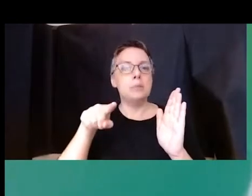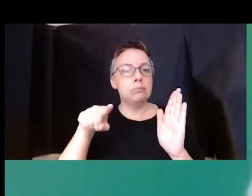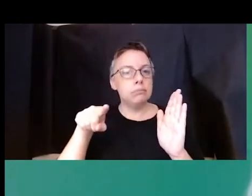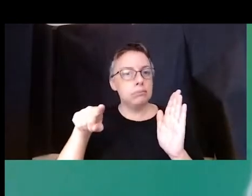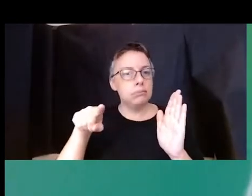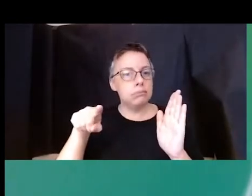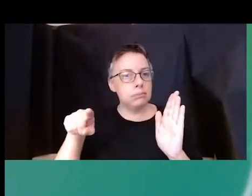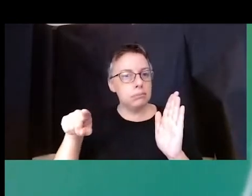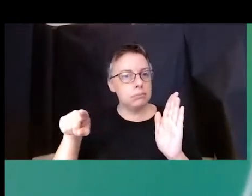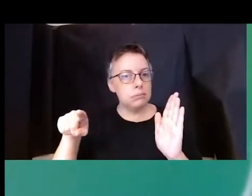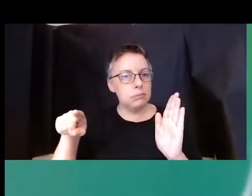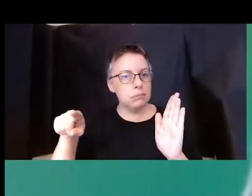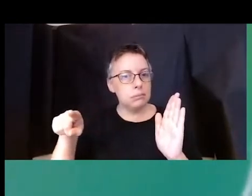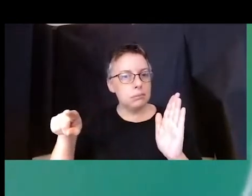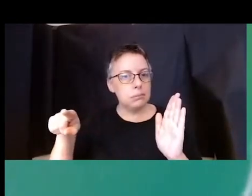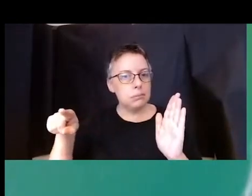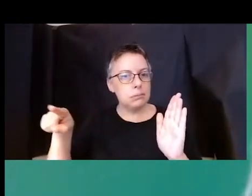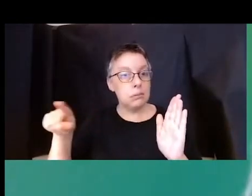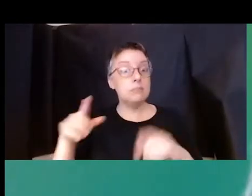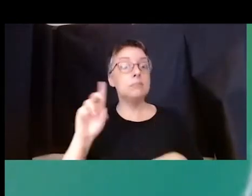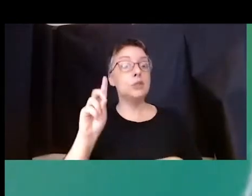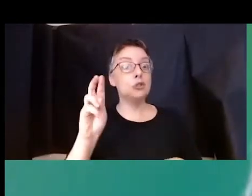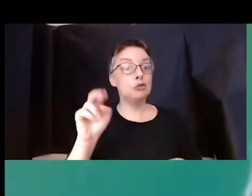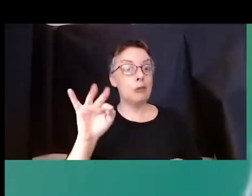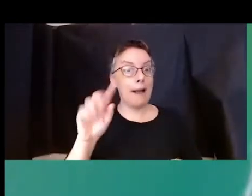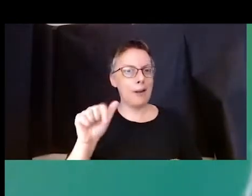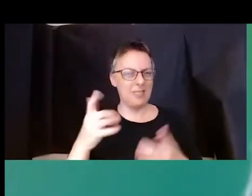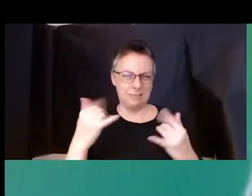Beep. Dracula drinks.